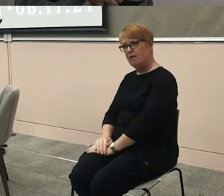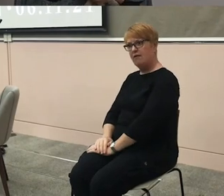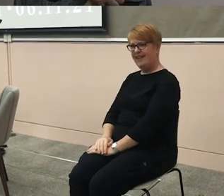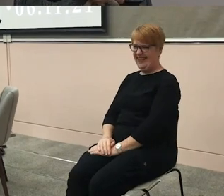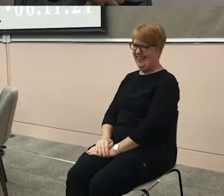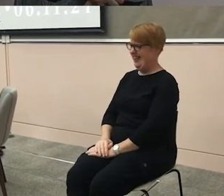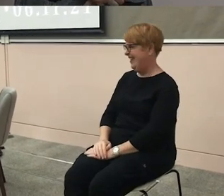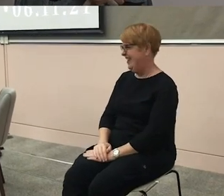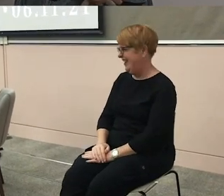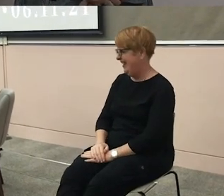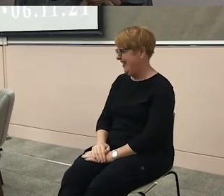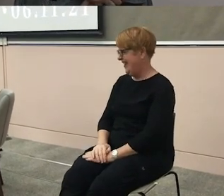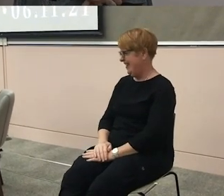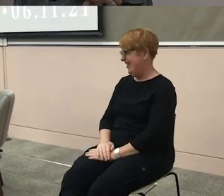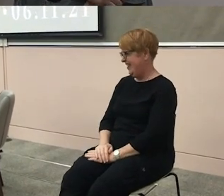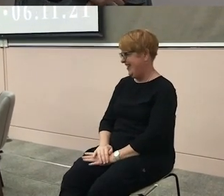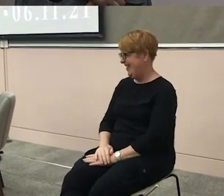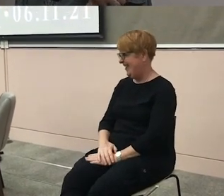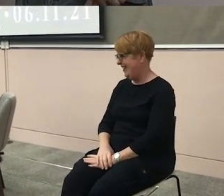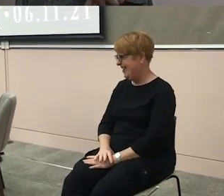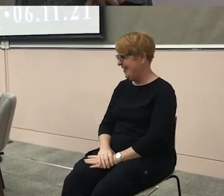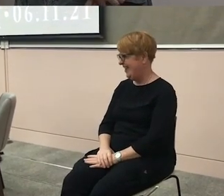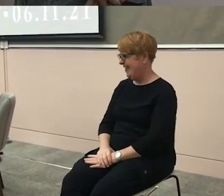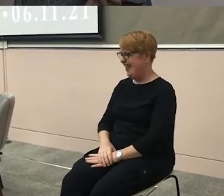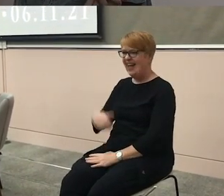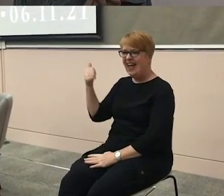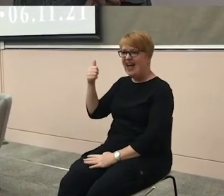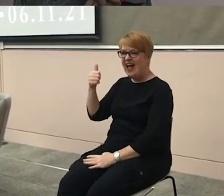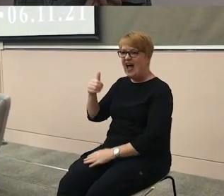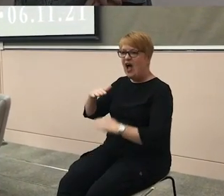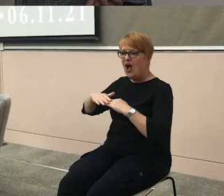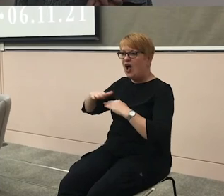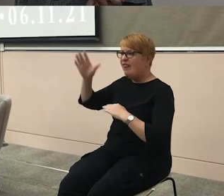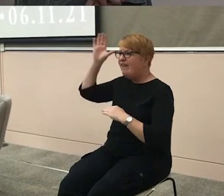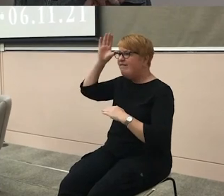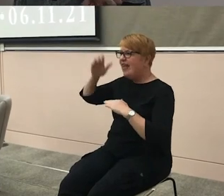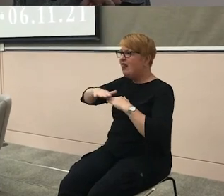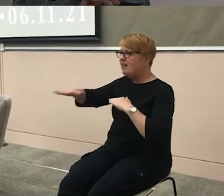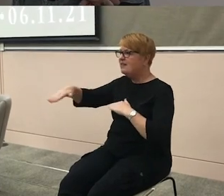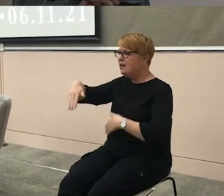We were freezing. Yeah. There was a storm coming in as well. In the fields. Yeah. Was it yogurt in the hair?